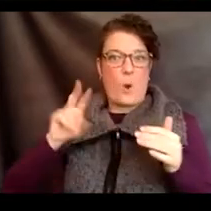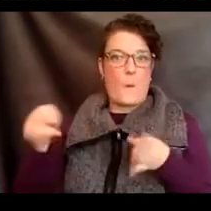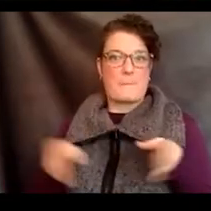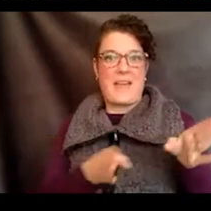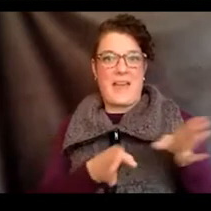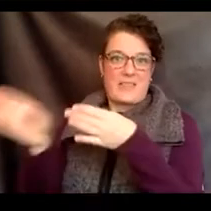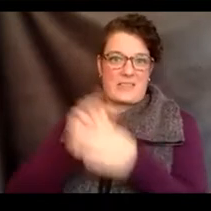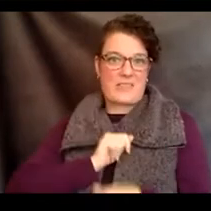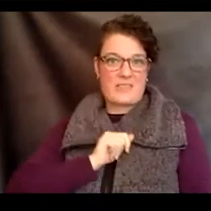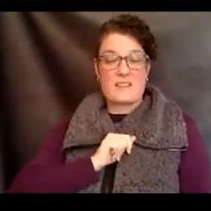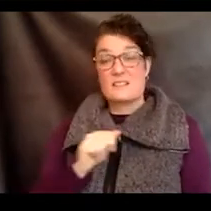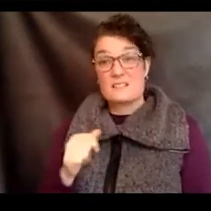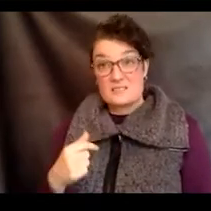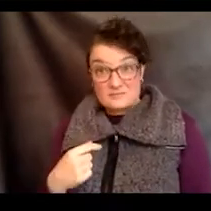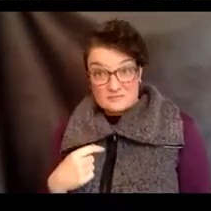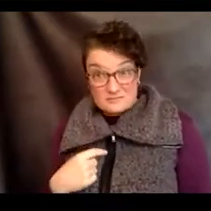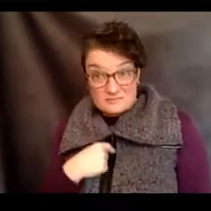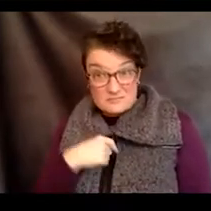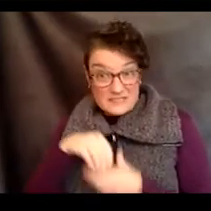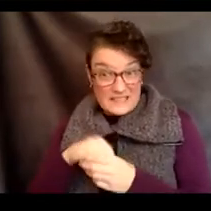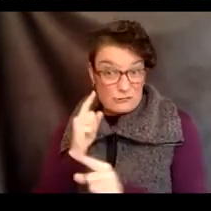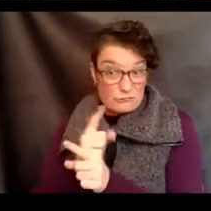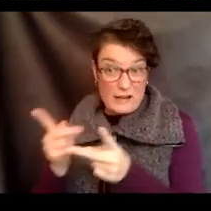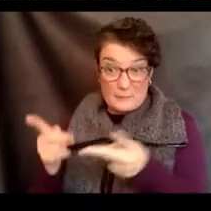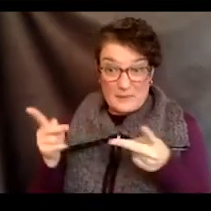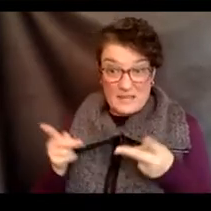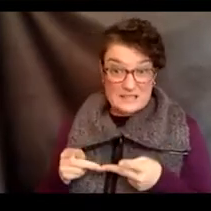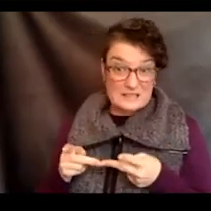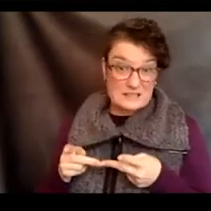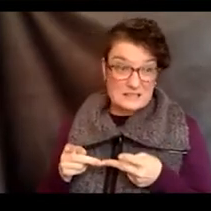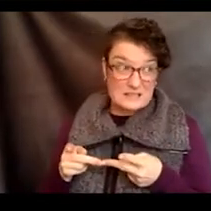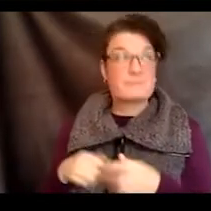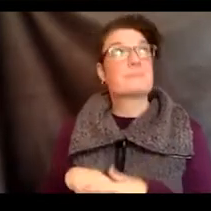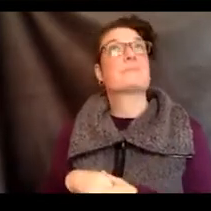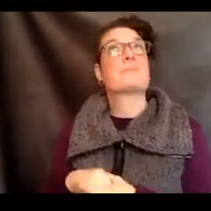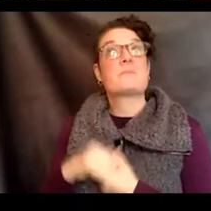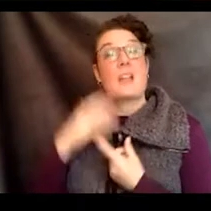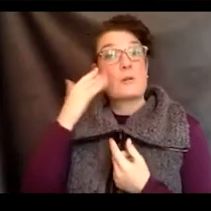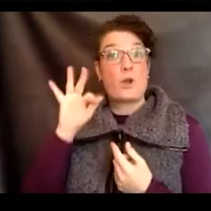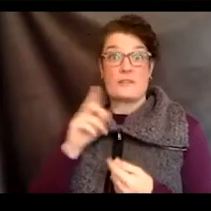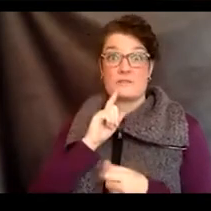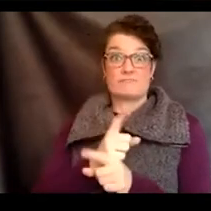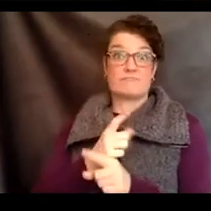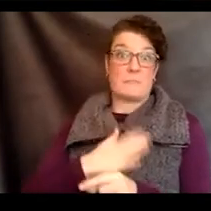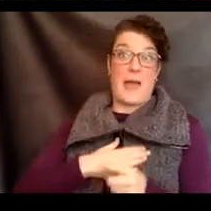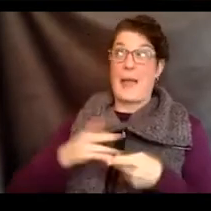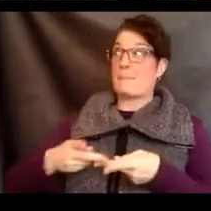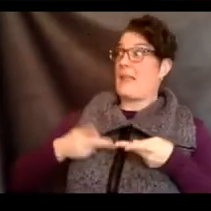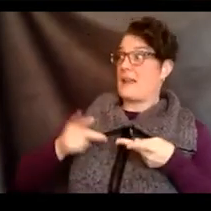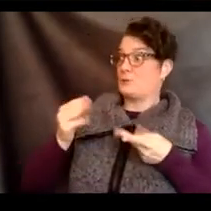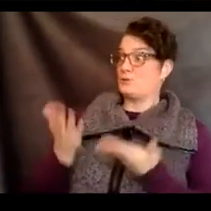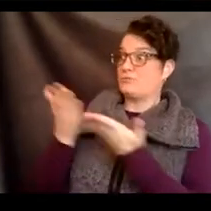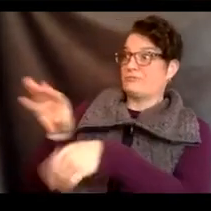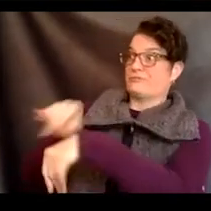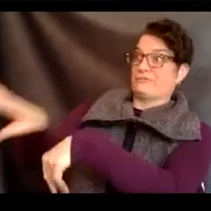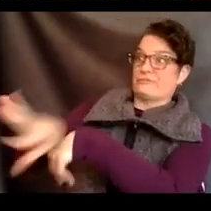don't know if I'm in the right place to be. I don't know if it's my place to recommend